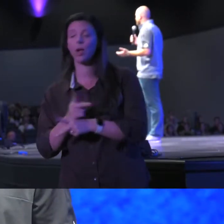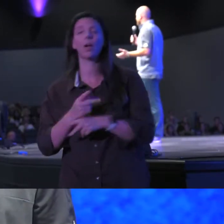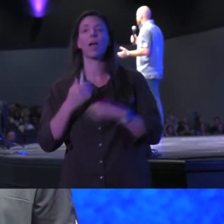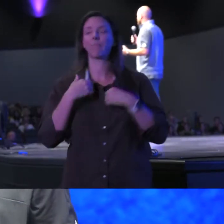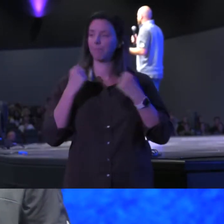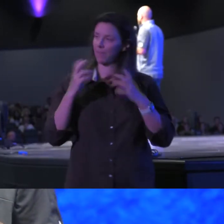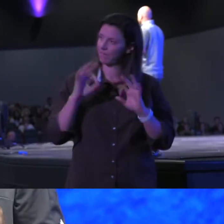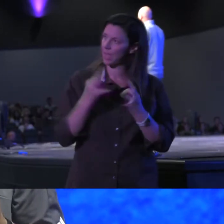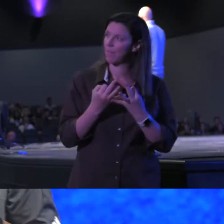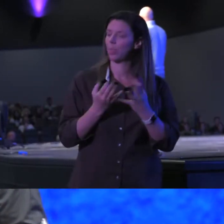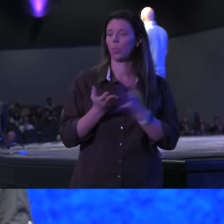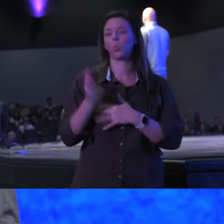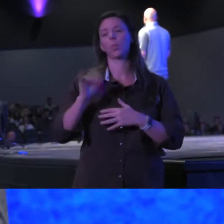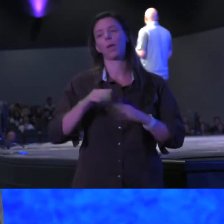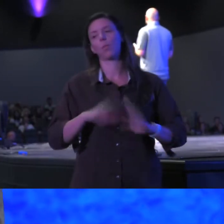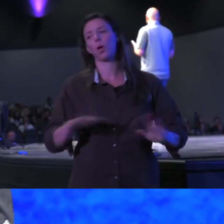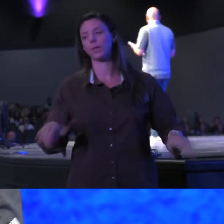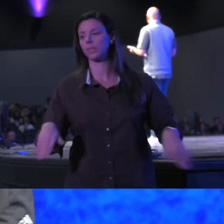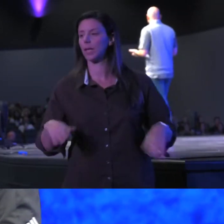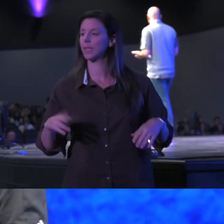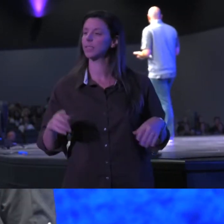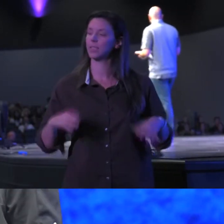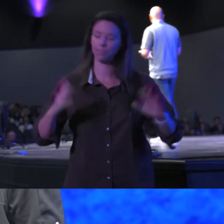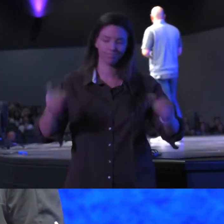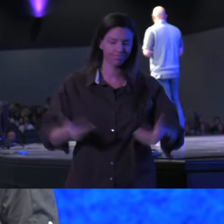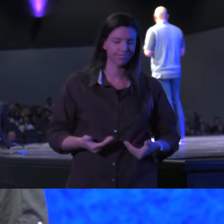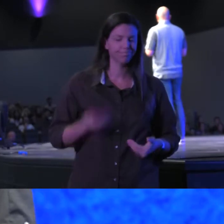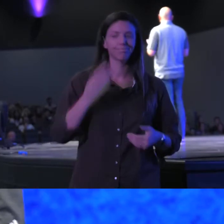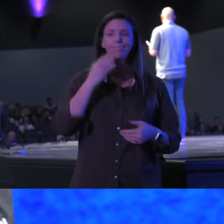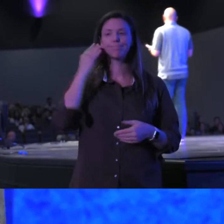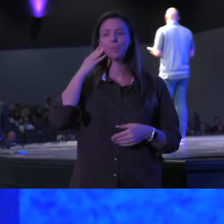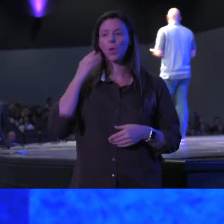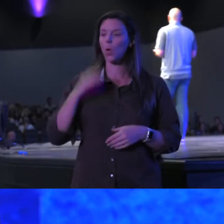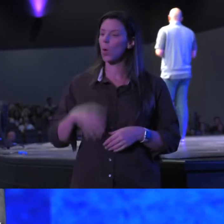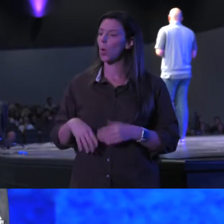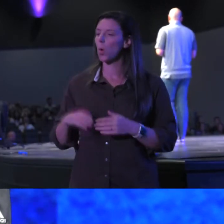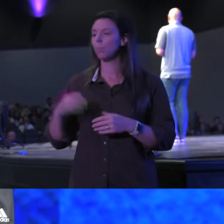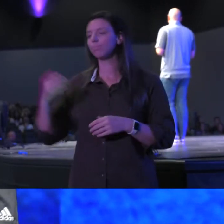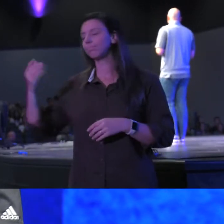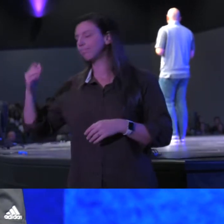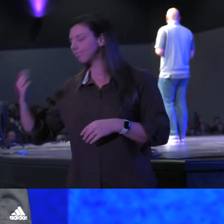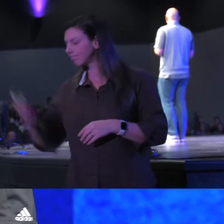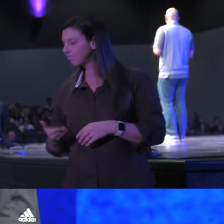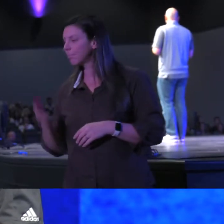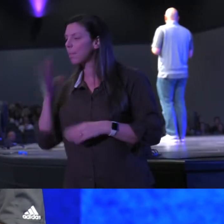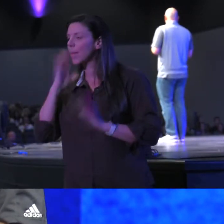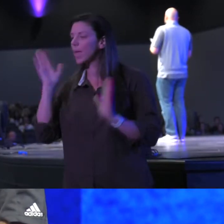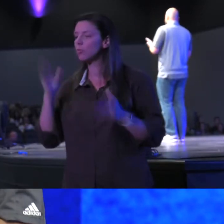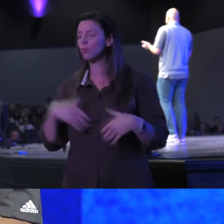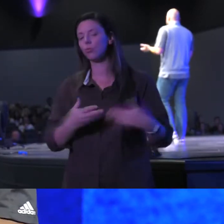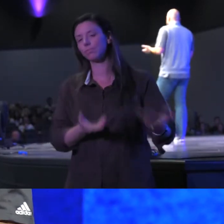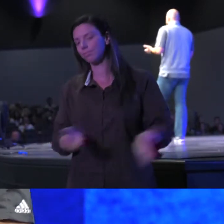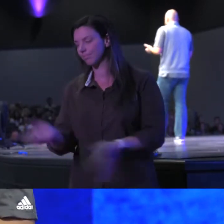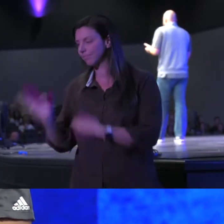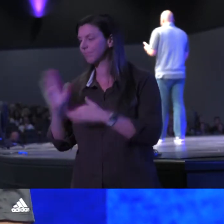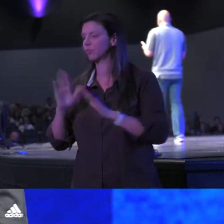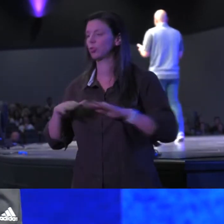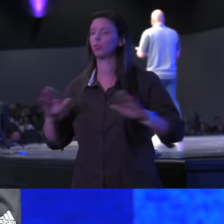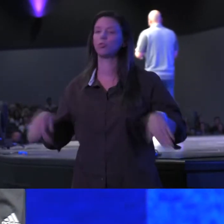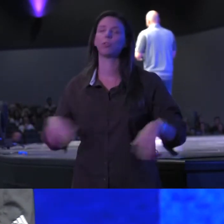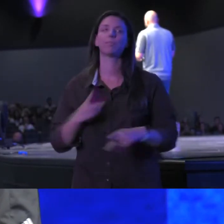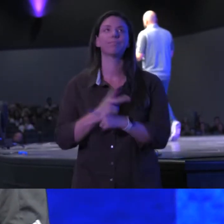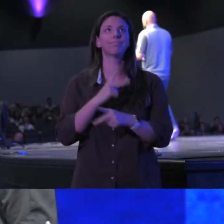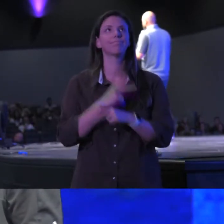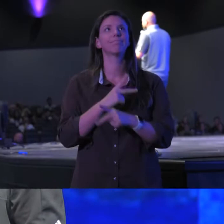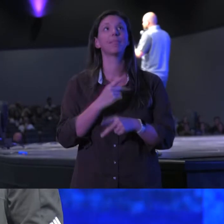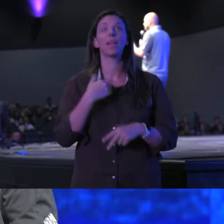process right now, that they are opening their homes, they're opening their spare bedrooms, and they're willing to bring children into their life. We have our foster and adoption